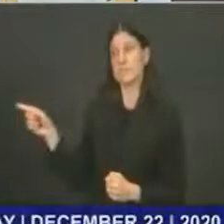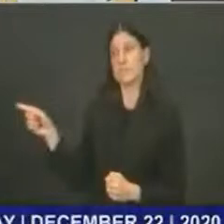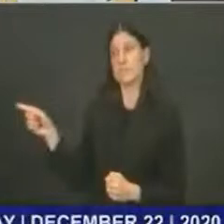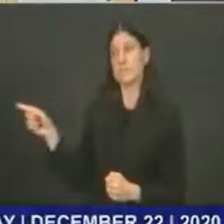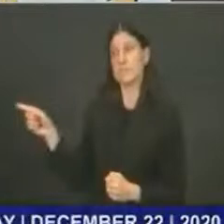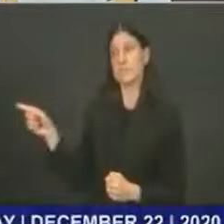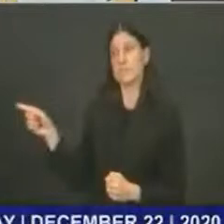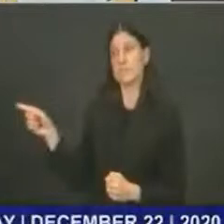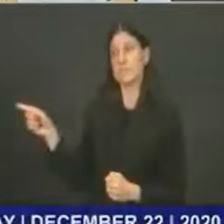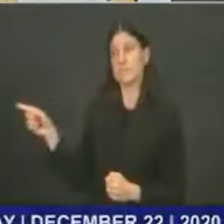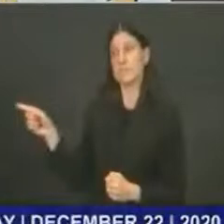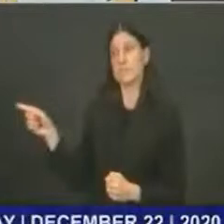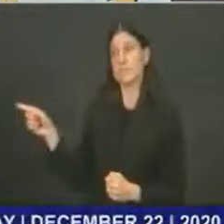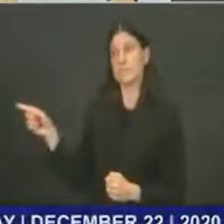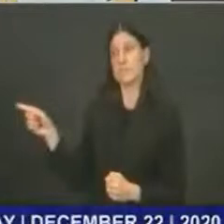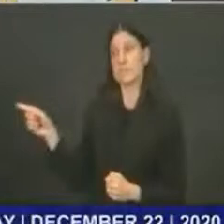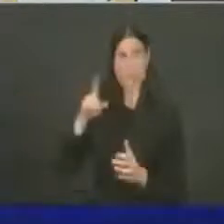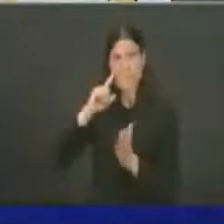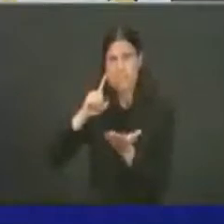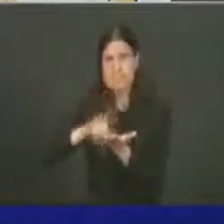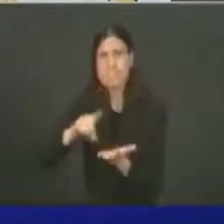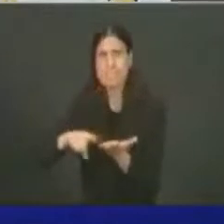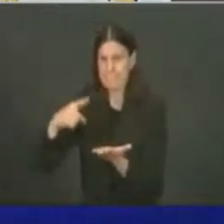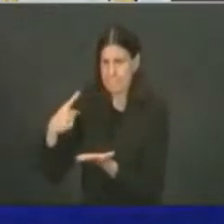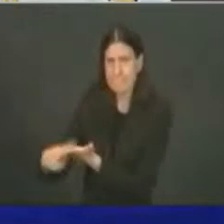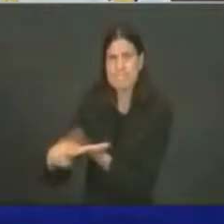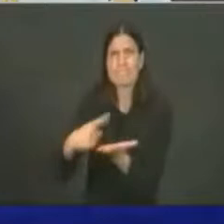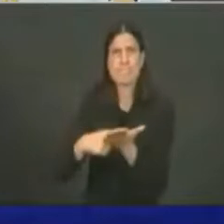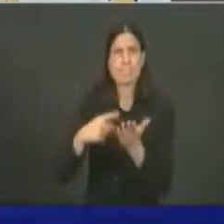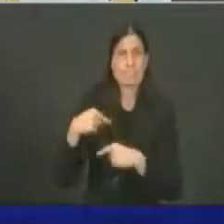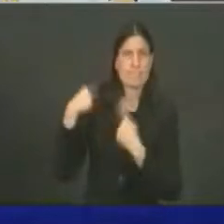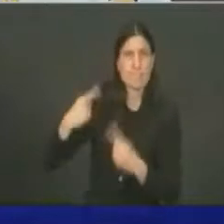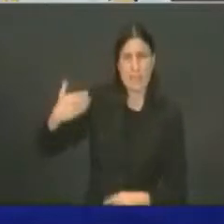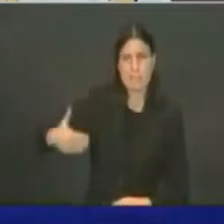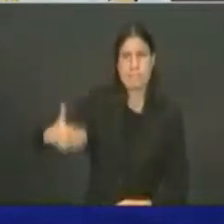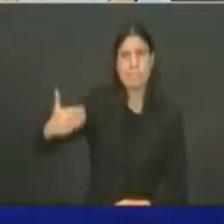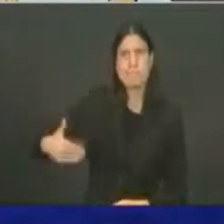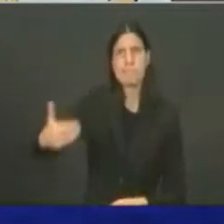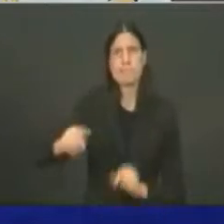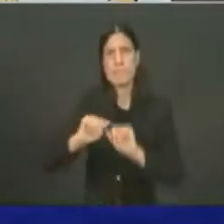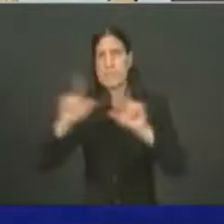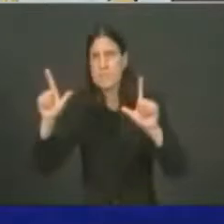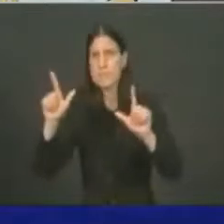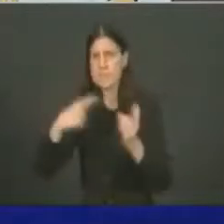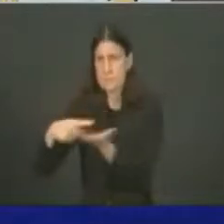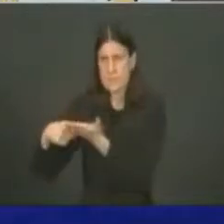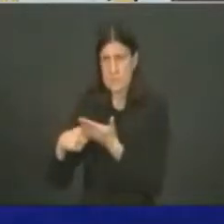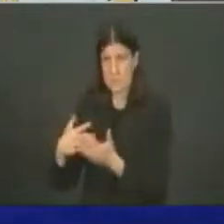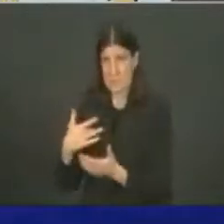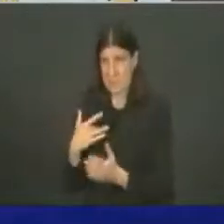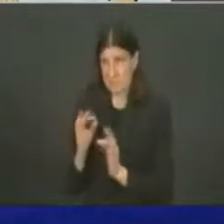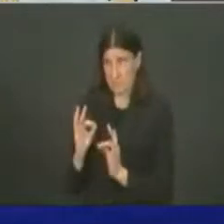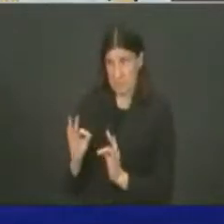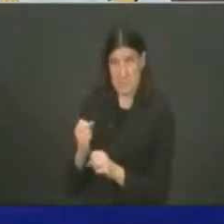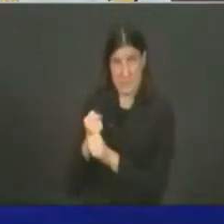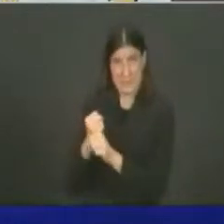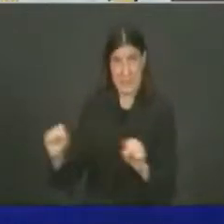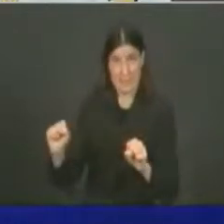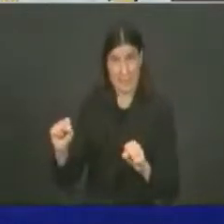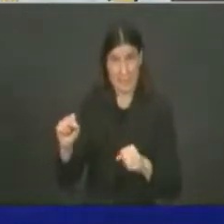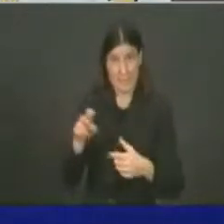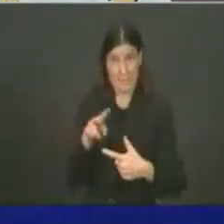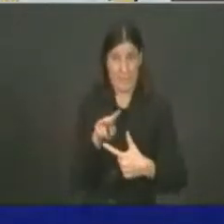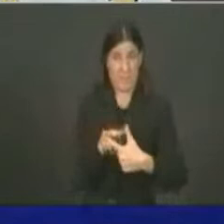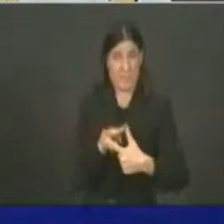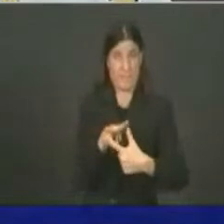the data, asking good questions, really making sure that we're doing what's right for Rhode Islanders. That subcommittee has determined